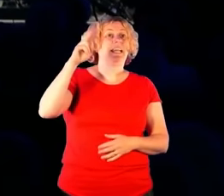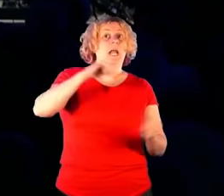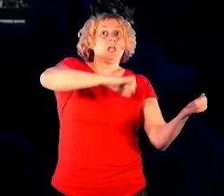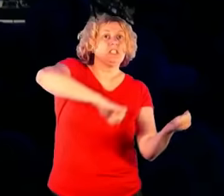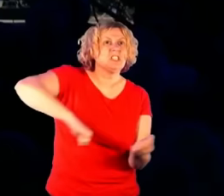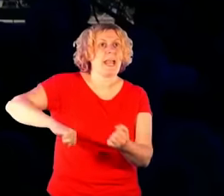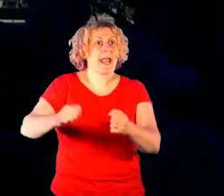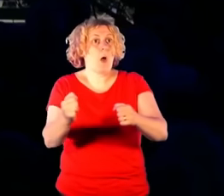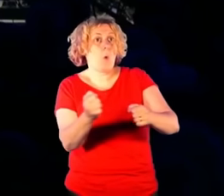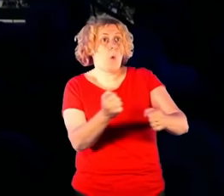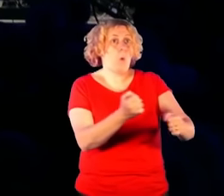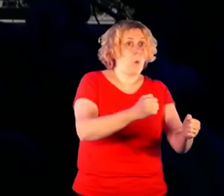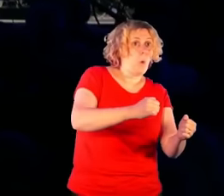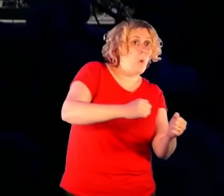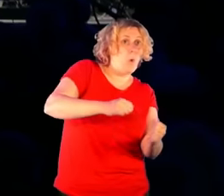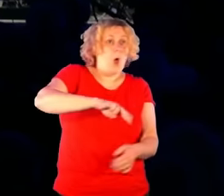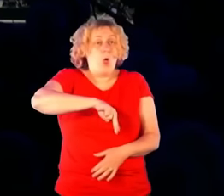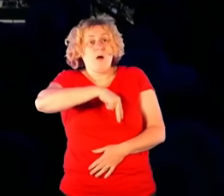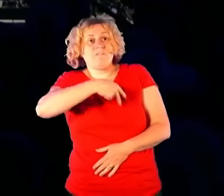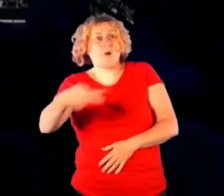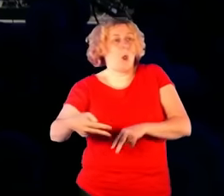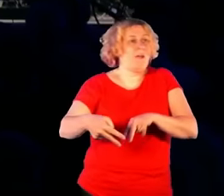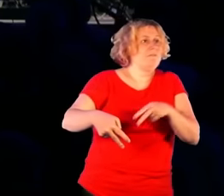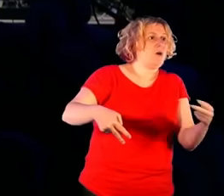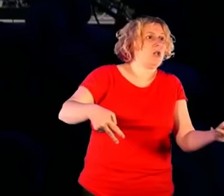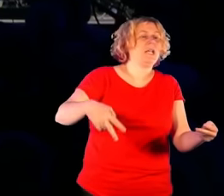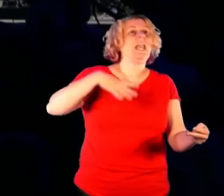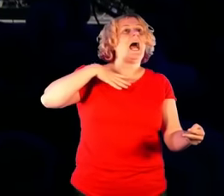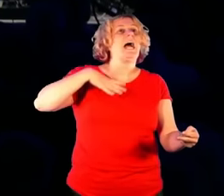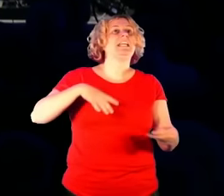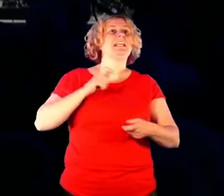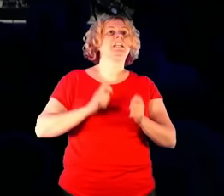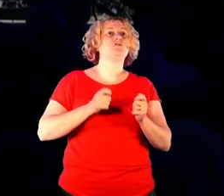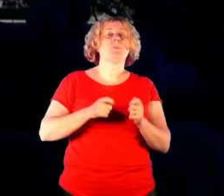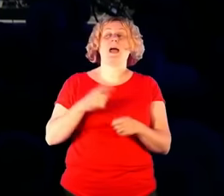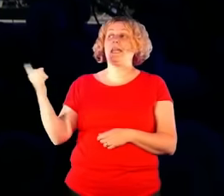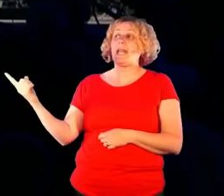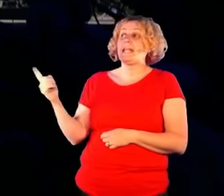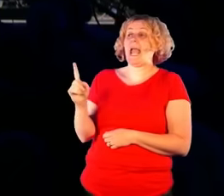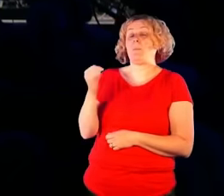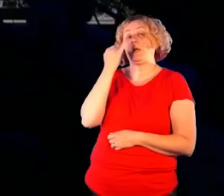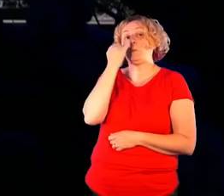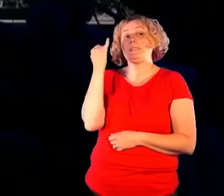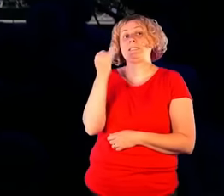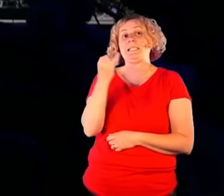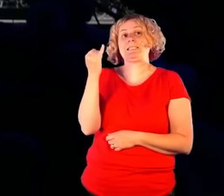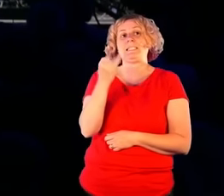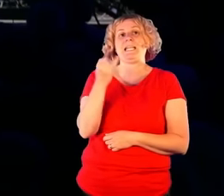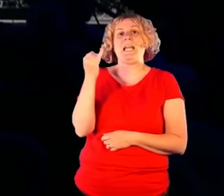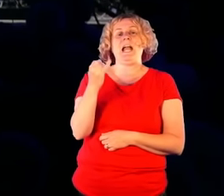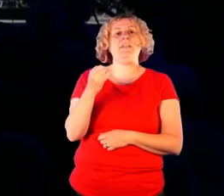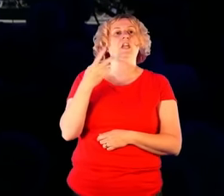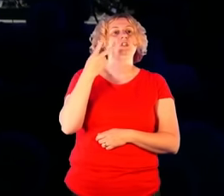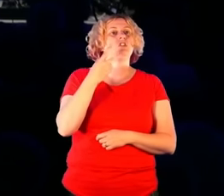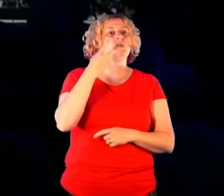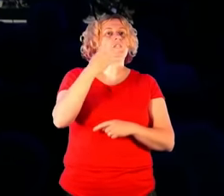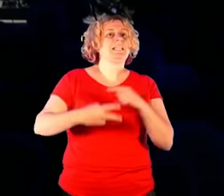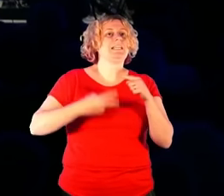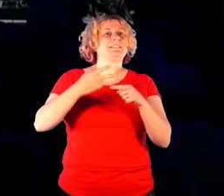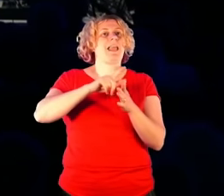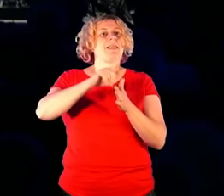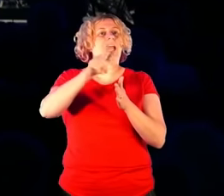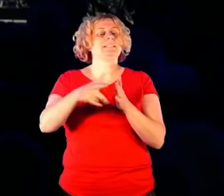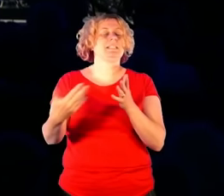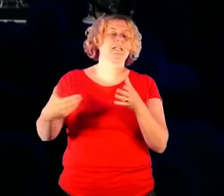slope, because it was an indoor ski slope. Anyway, I needed a drummer, and Archie came and played when he was 16, and he's been with us a couple of years later. He came and joined us in the Keswick